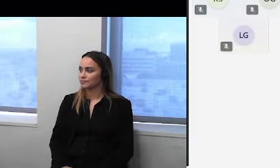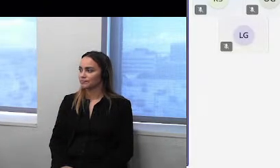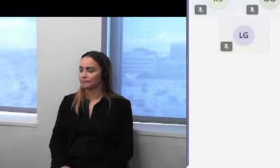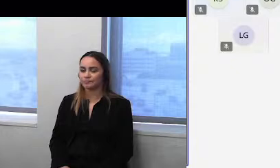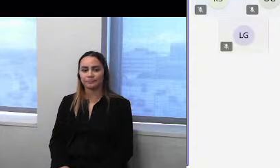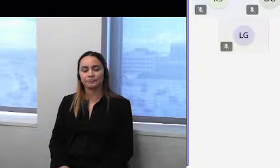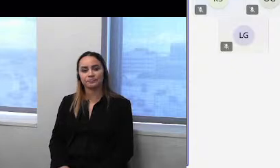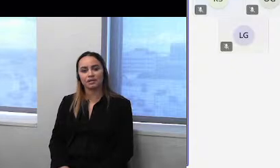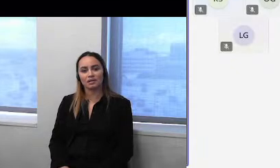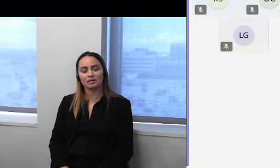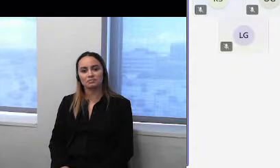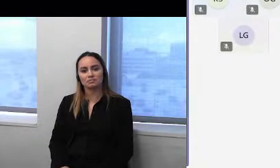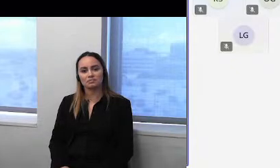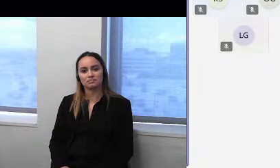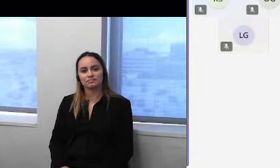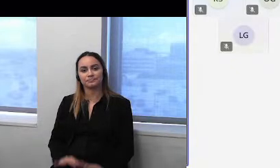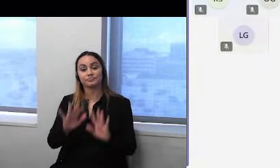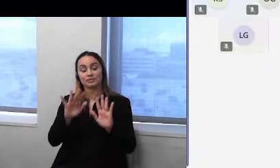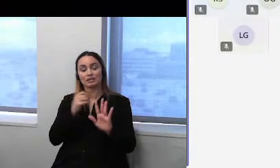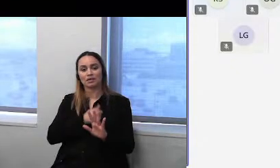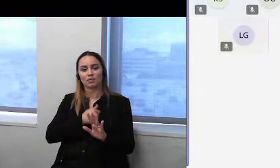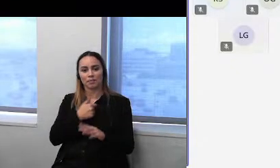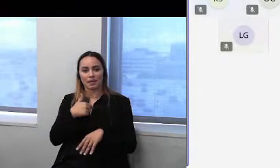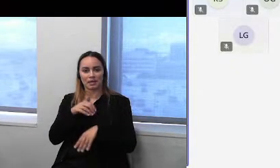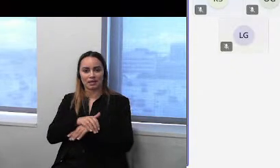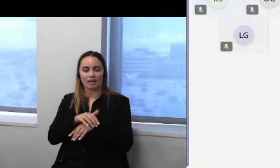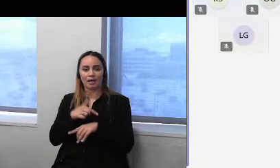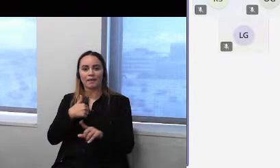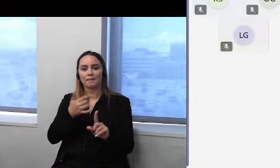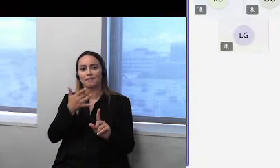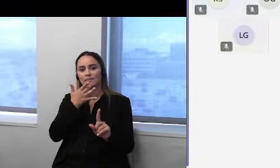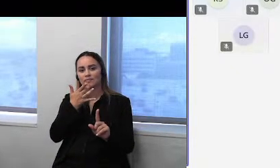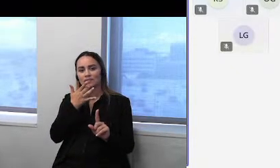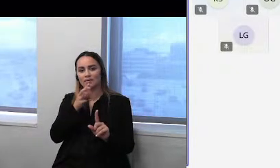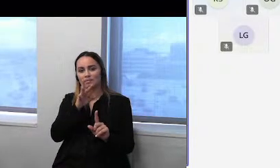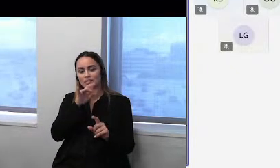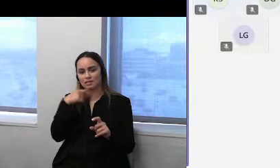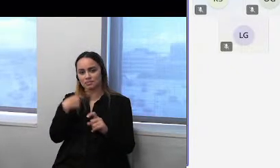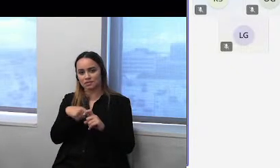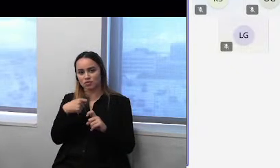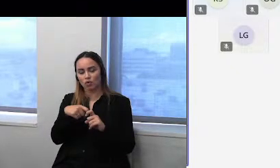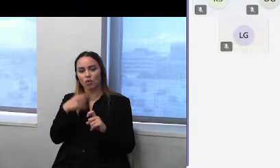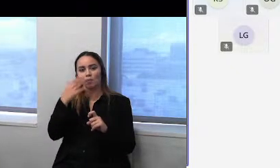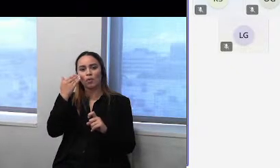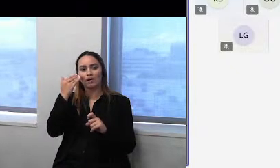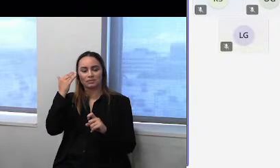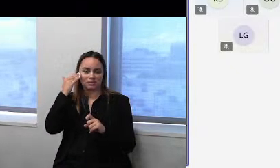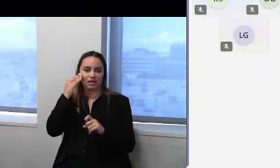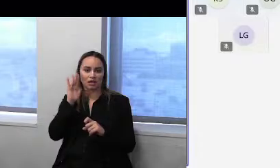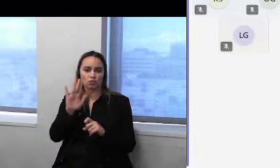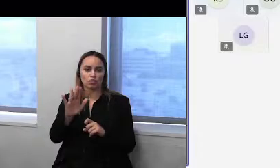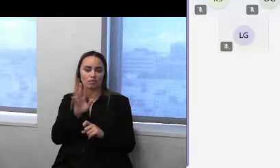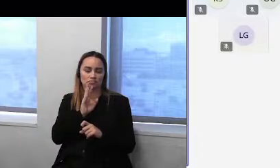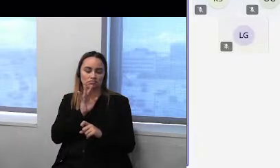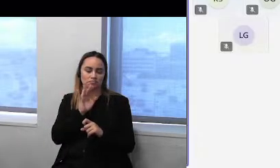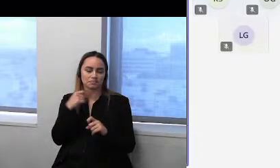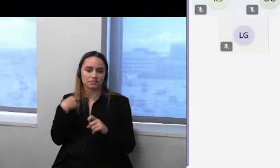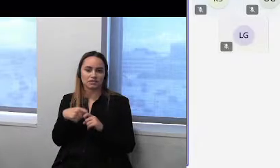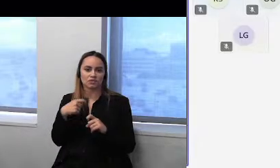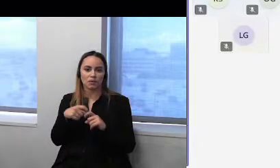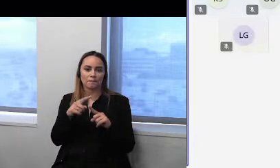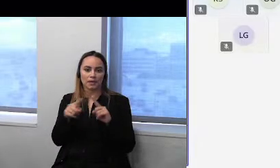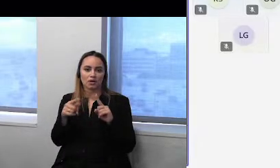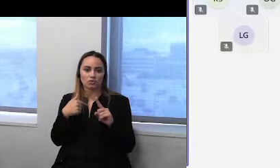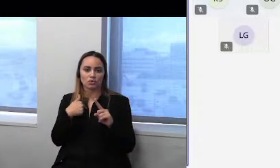Please excuse my English. I would prefer to talk to you in Spanish because I understand that you speak Spanish, but I will stick to